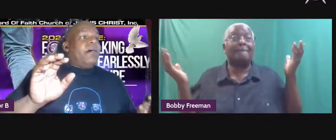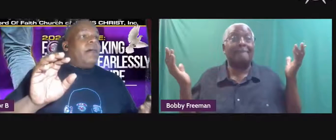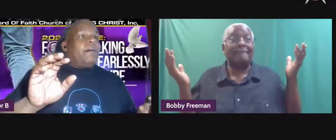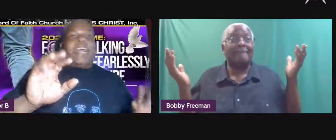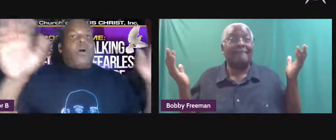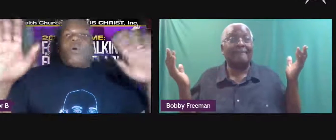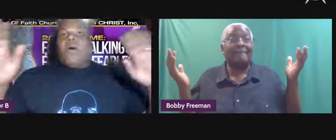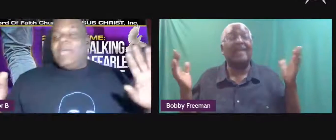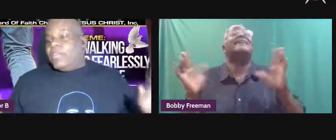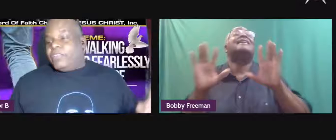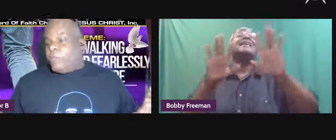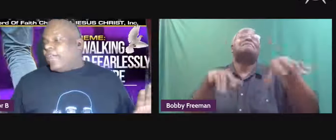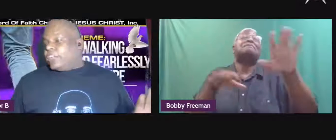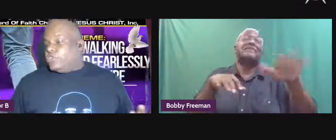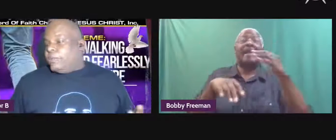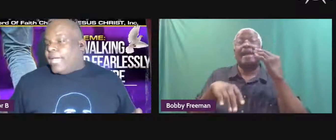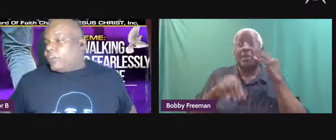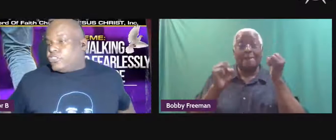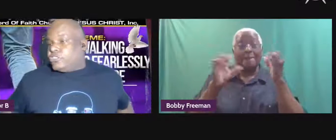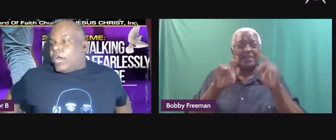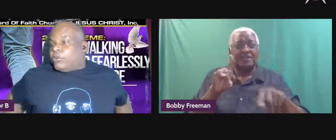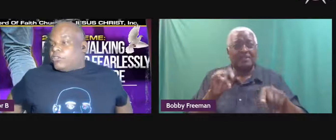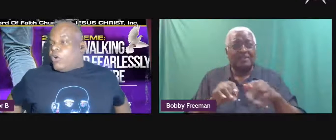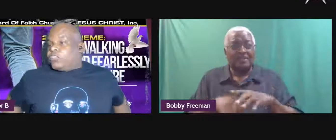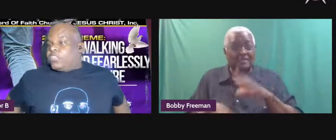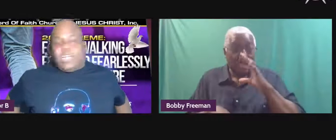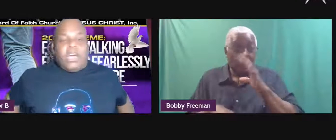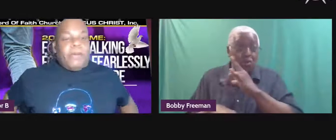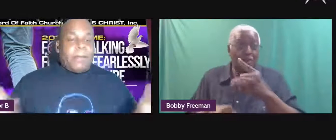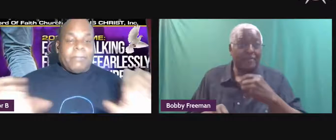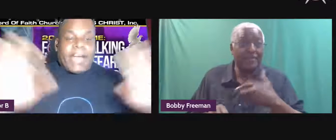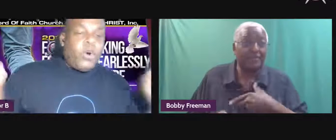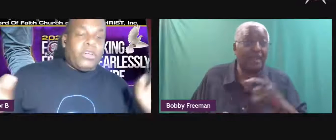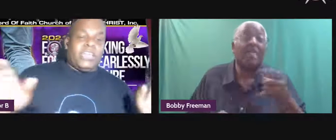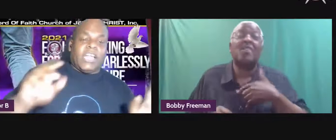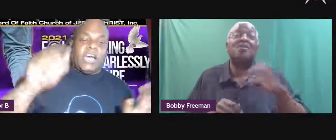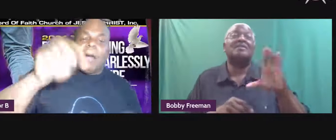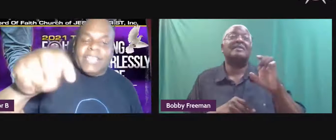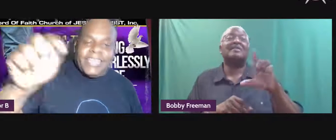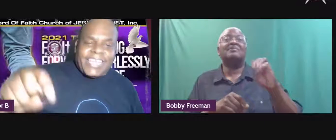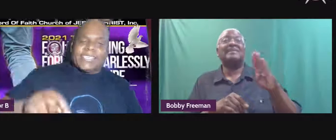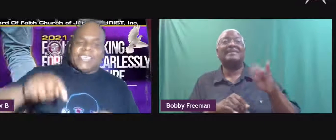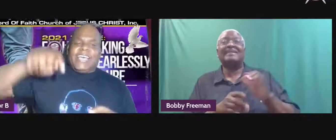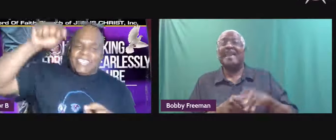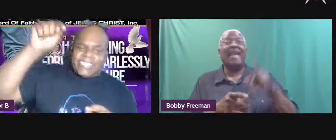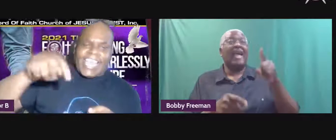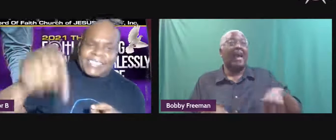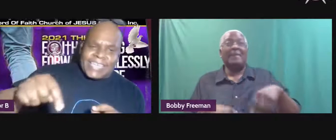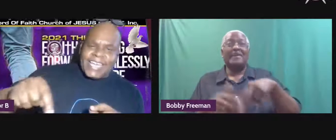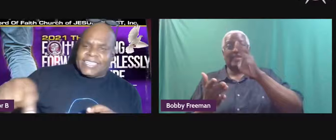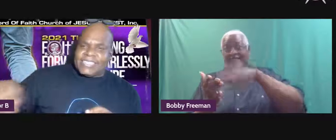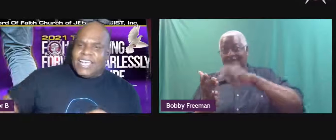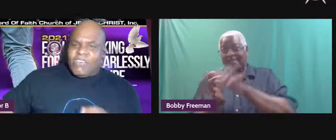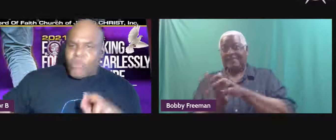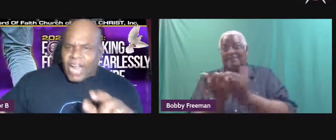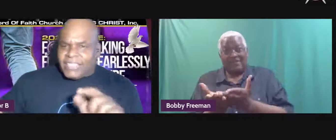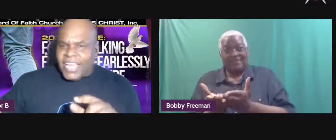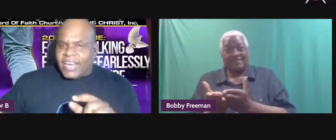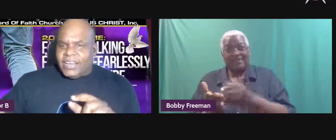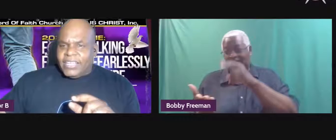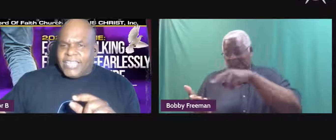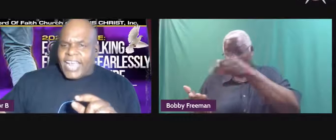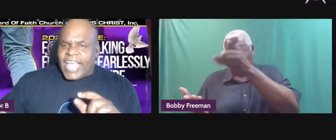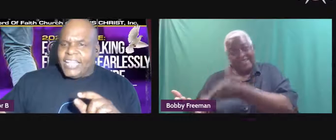Okay. I know many of you might have tuned me out because you thought I was going to the club, but I'm not going to the club. I'm in the text. The text says